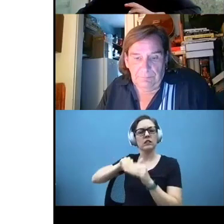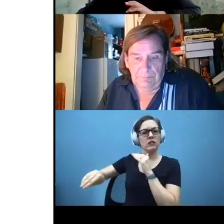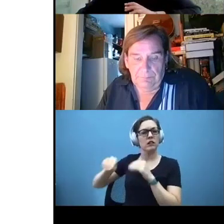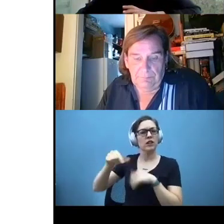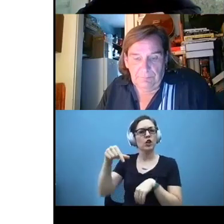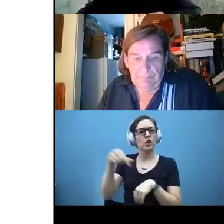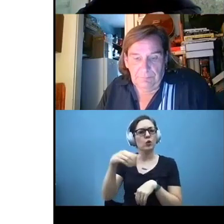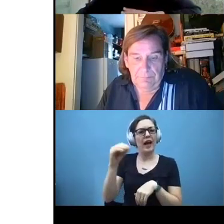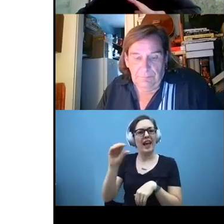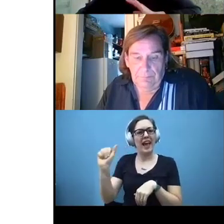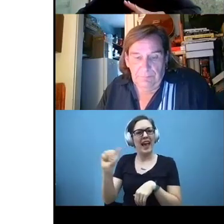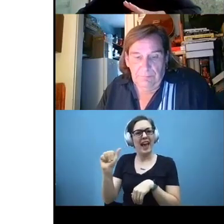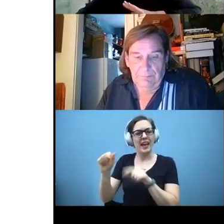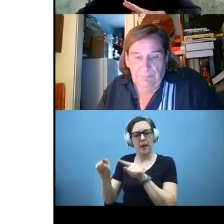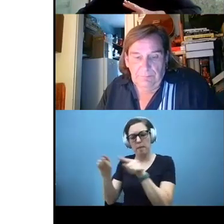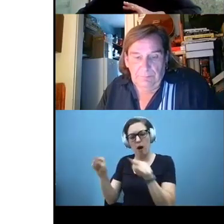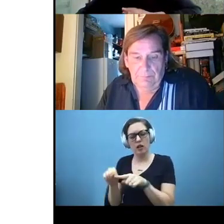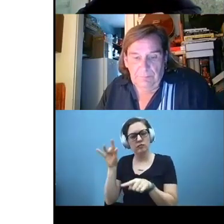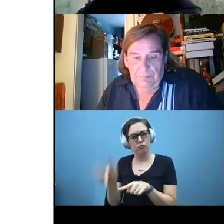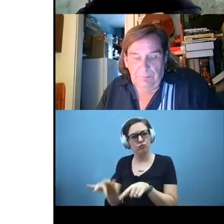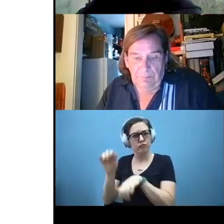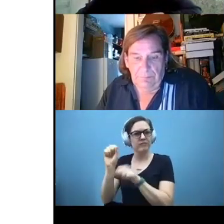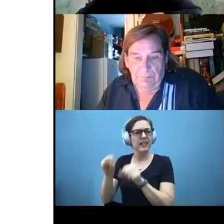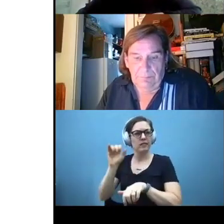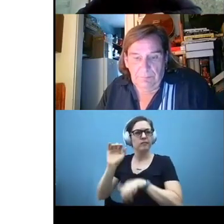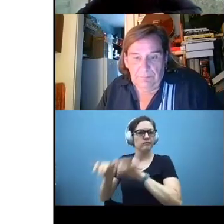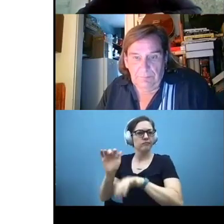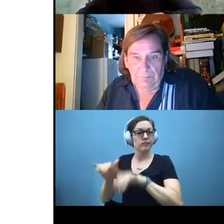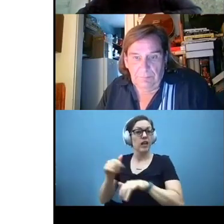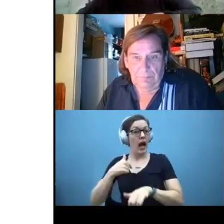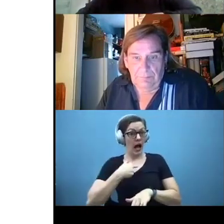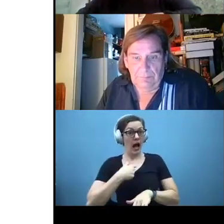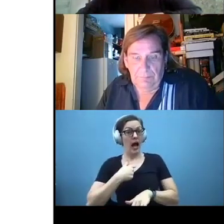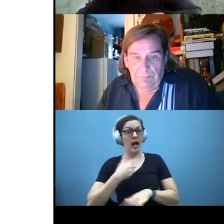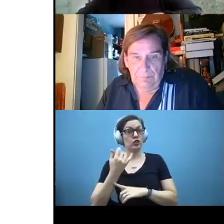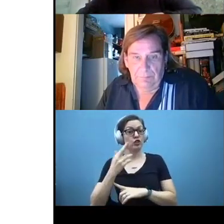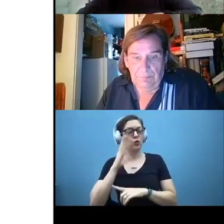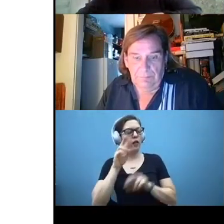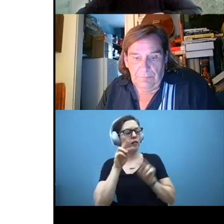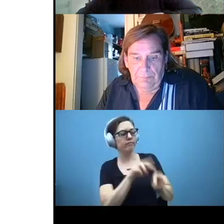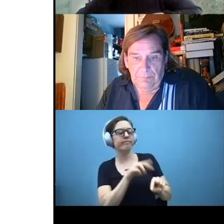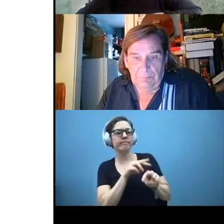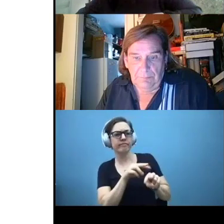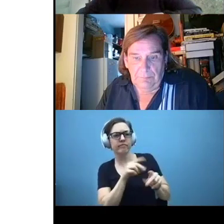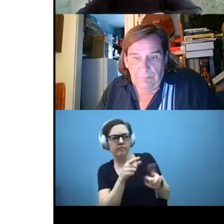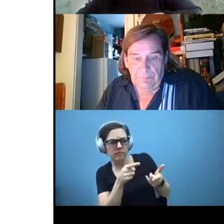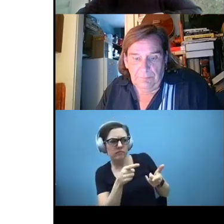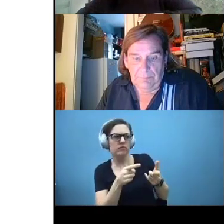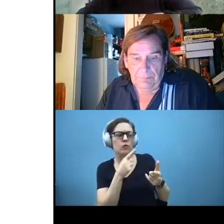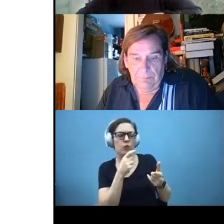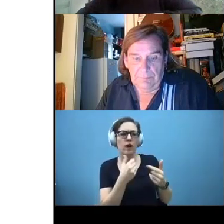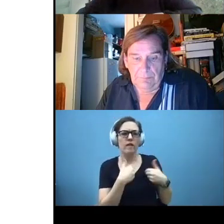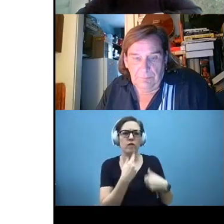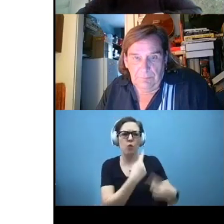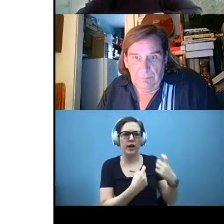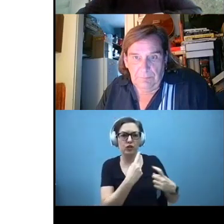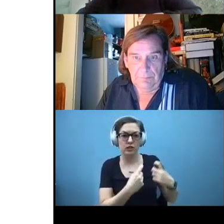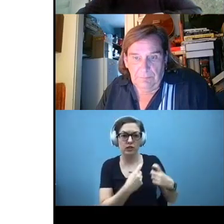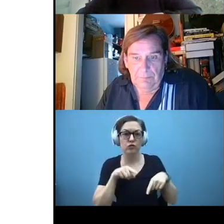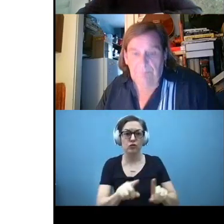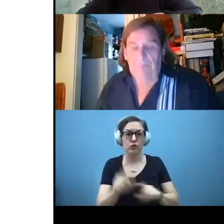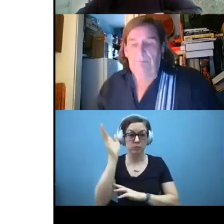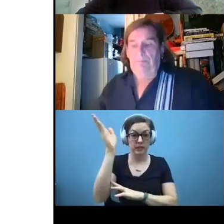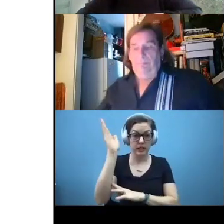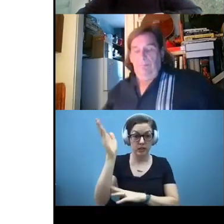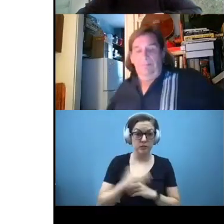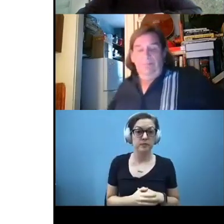chat box. I'll be monitoring those sections for questions. And I would just note